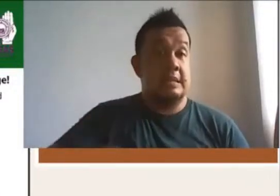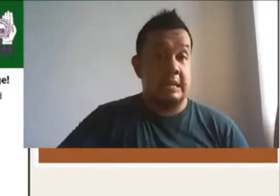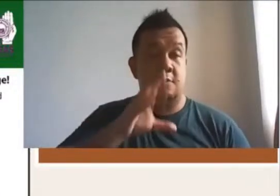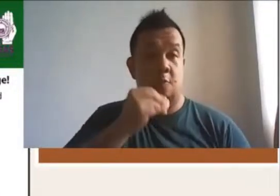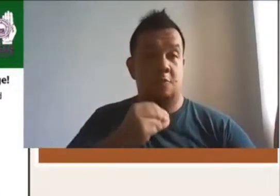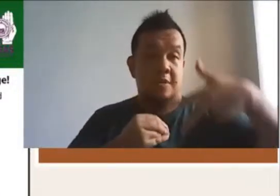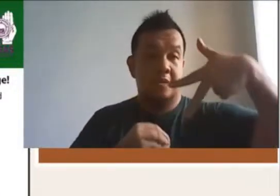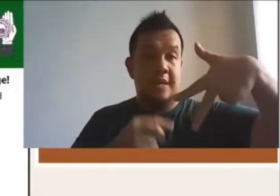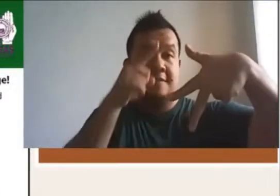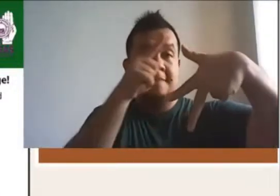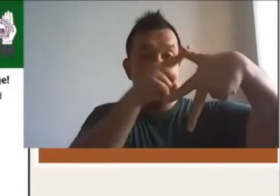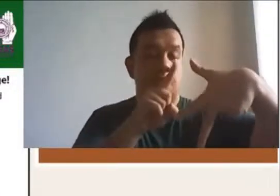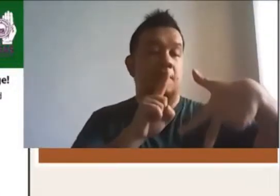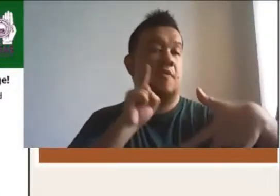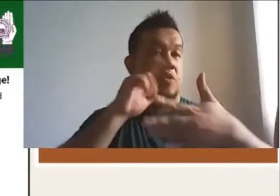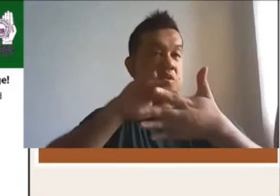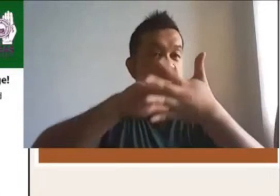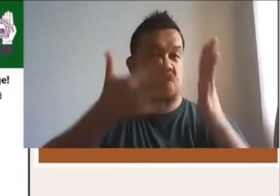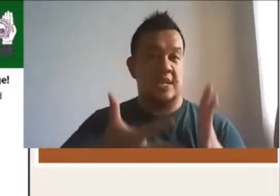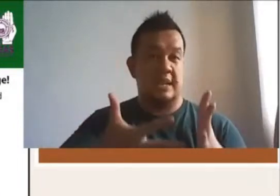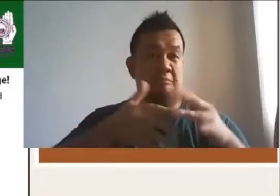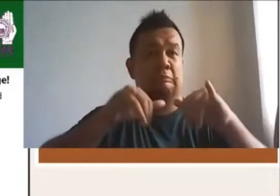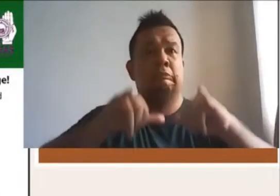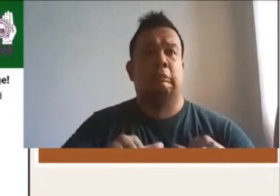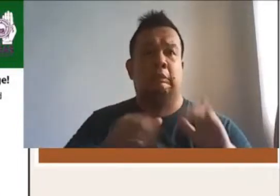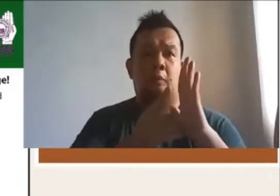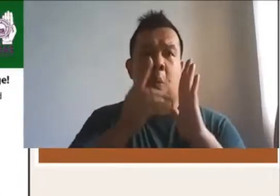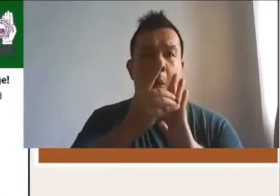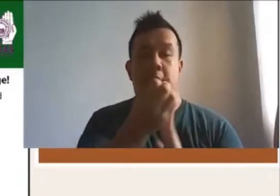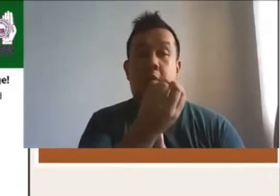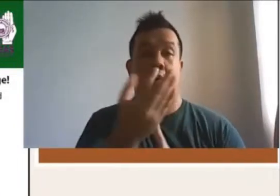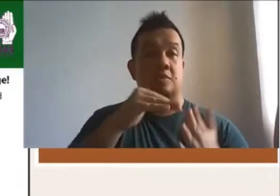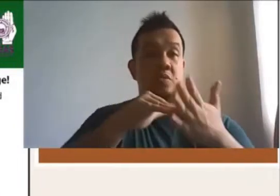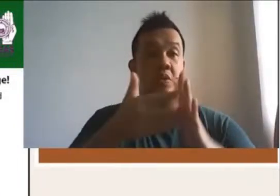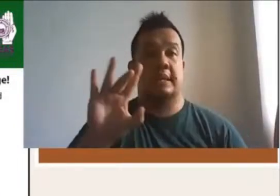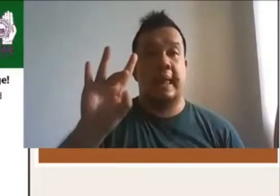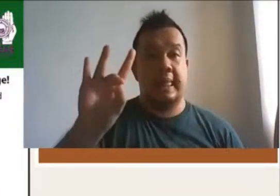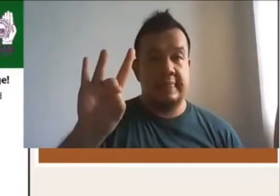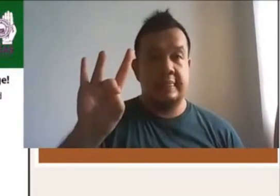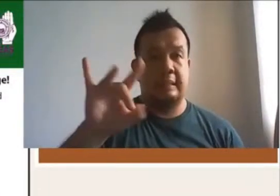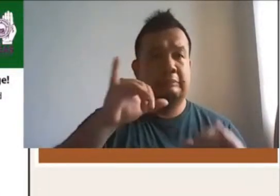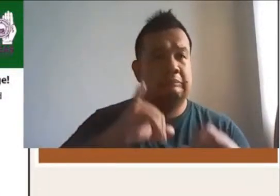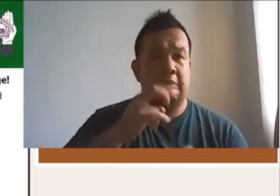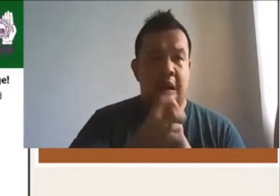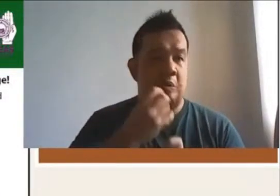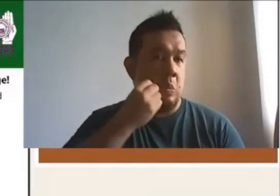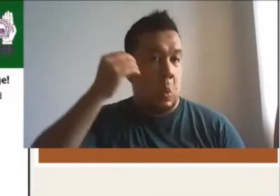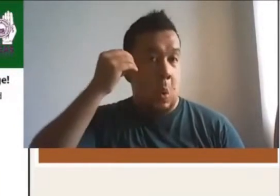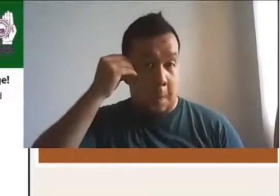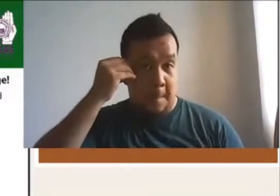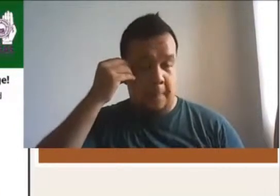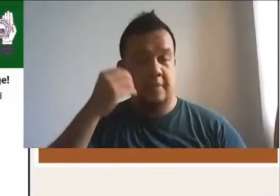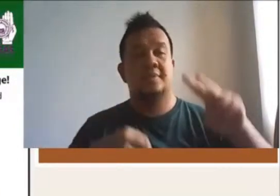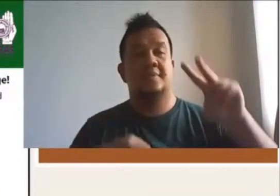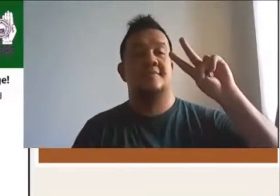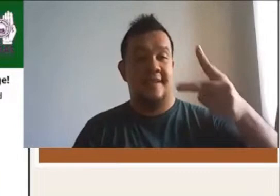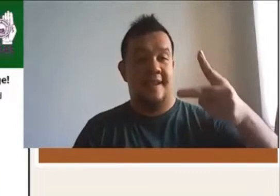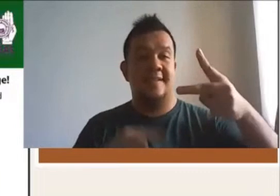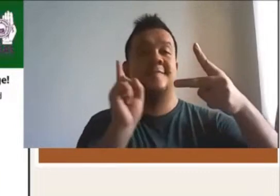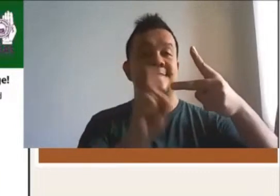na-trap sila sa dorm for, we have 8 students na nagsistay pa sa dorm and all. Next naman for